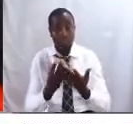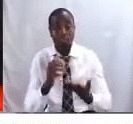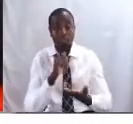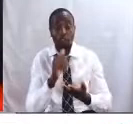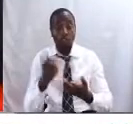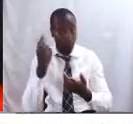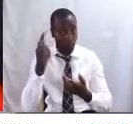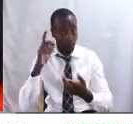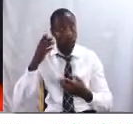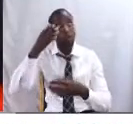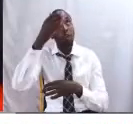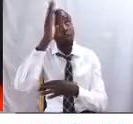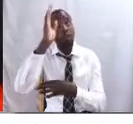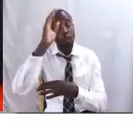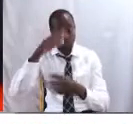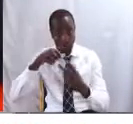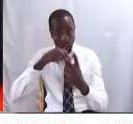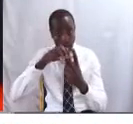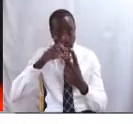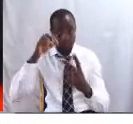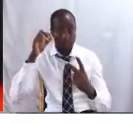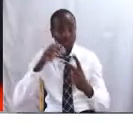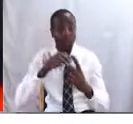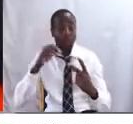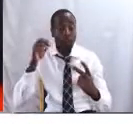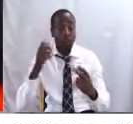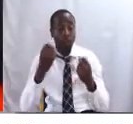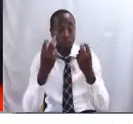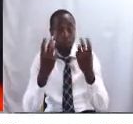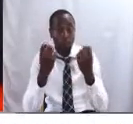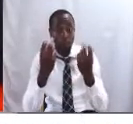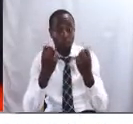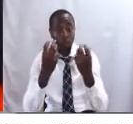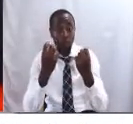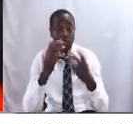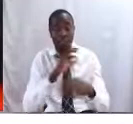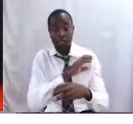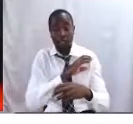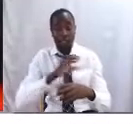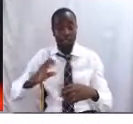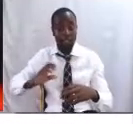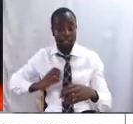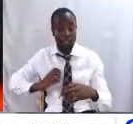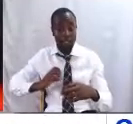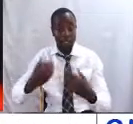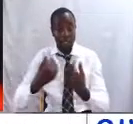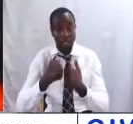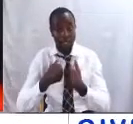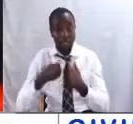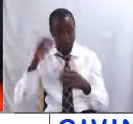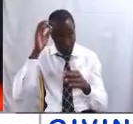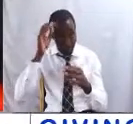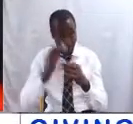God. And it finds many Christians when they have put their armor down, because every ceremony, as it